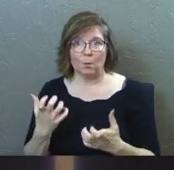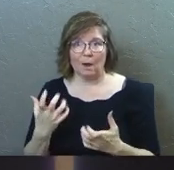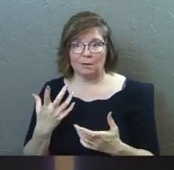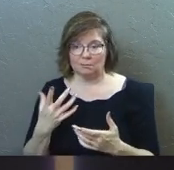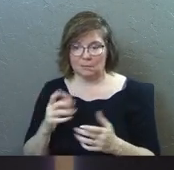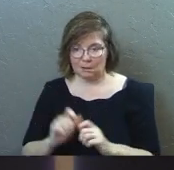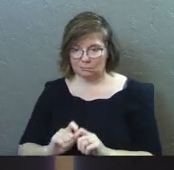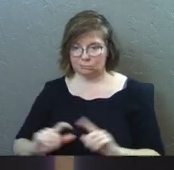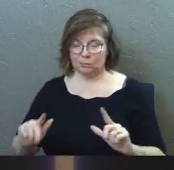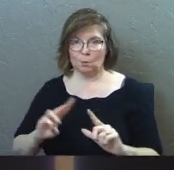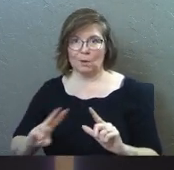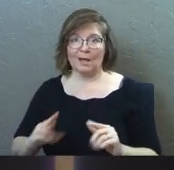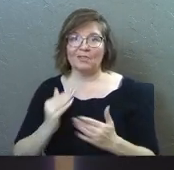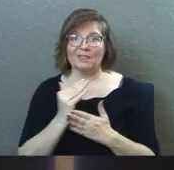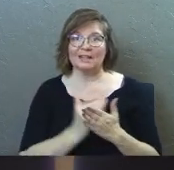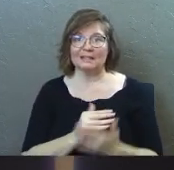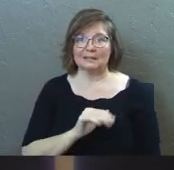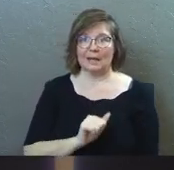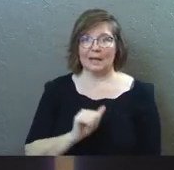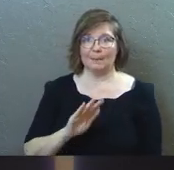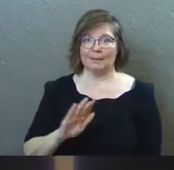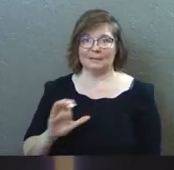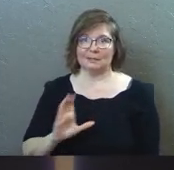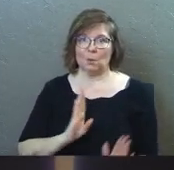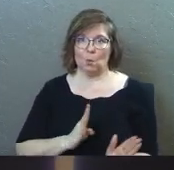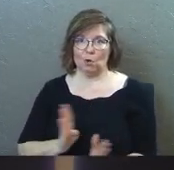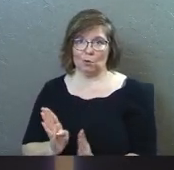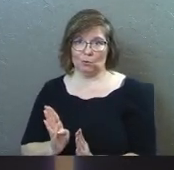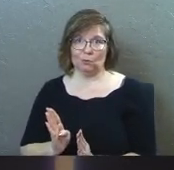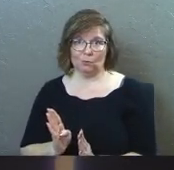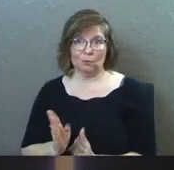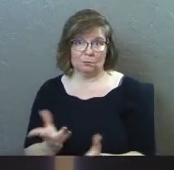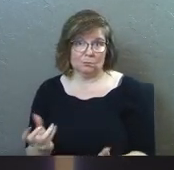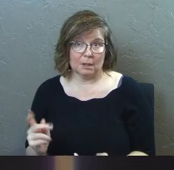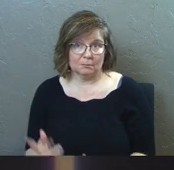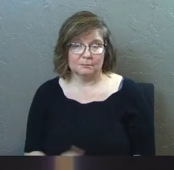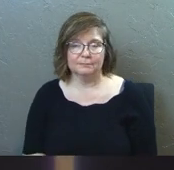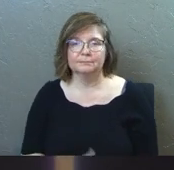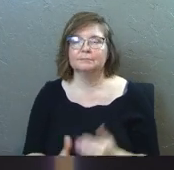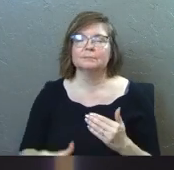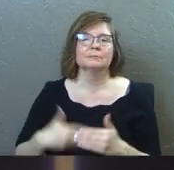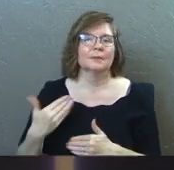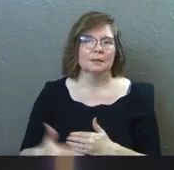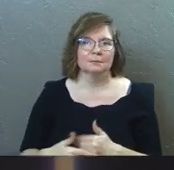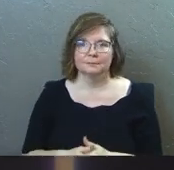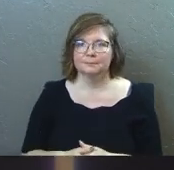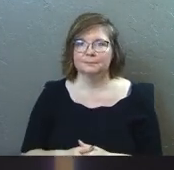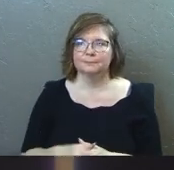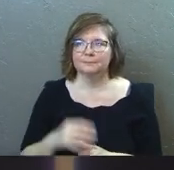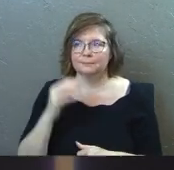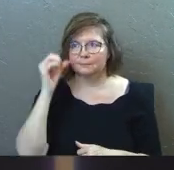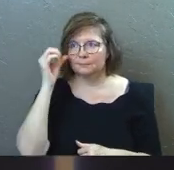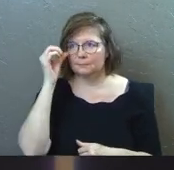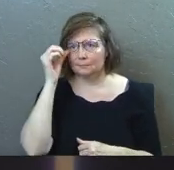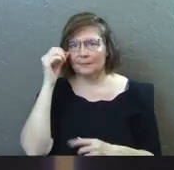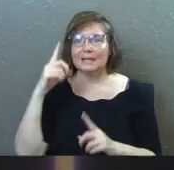to go to. They're listed in alphabetical order. Okay. Next, what else we got?